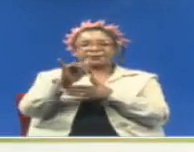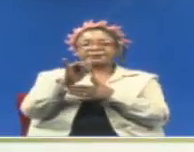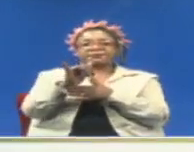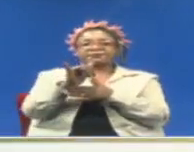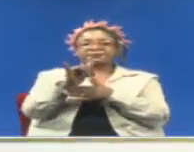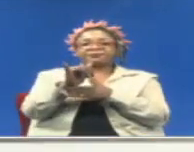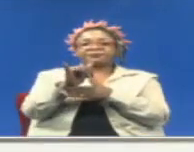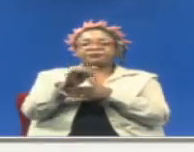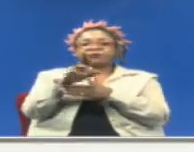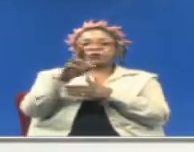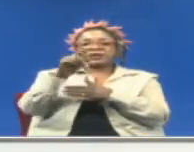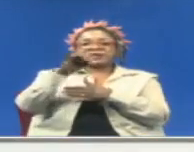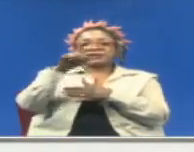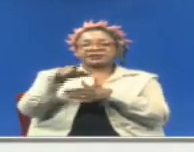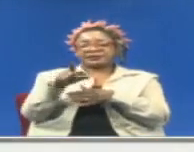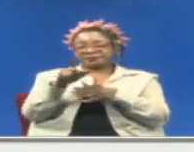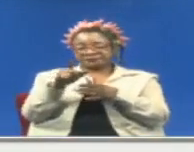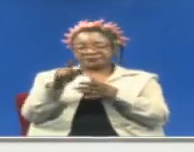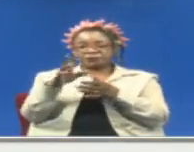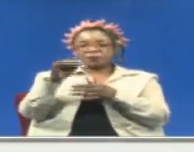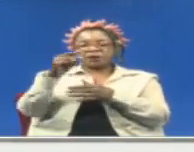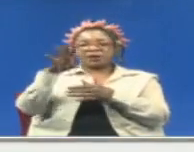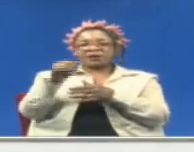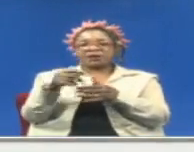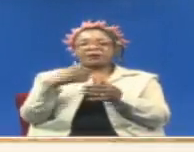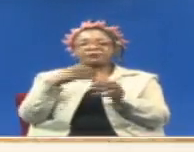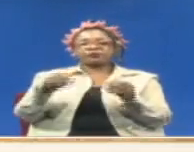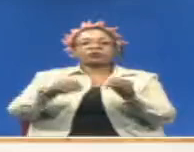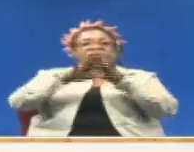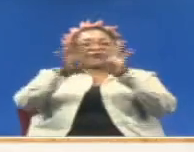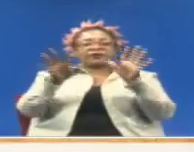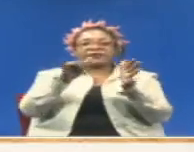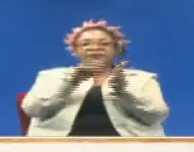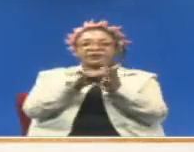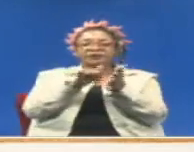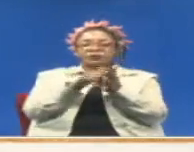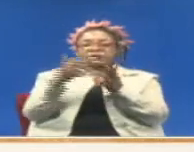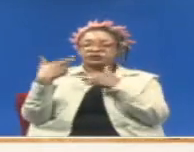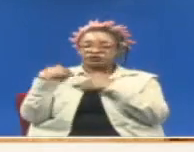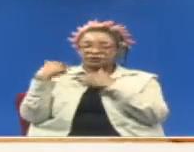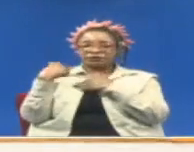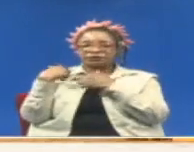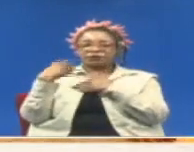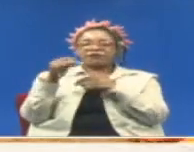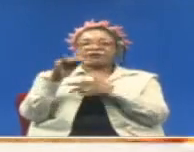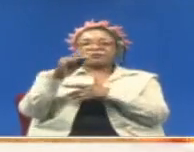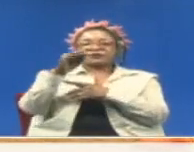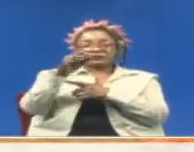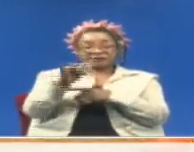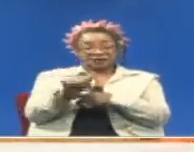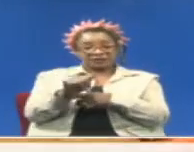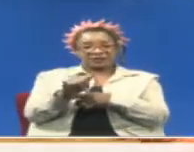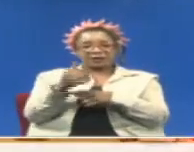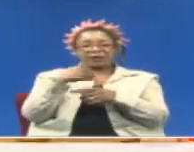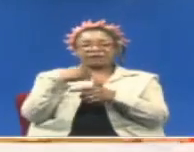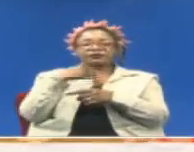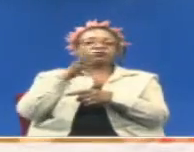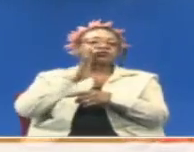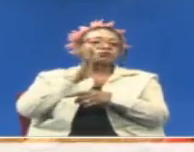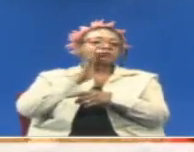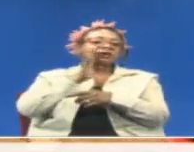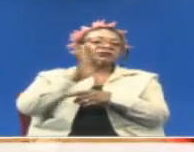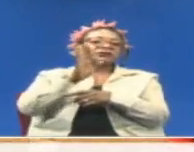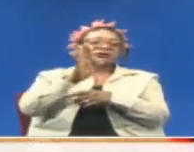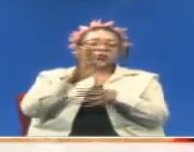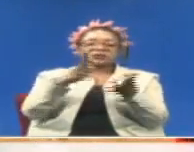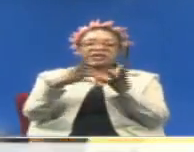Ulinzi Stars head coach Bernard Mualala sought to clarify that he was still in charge of the military side, dispelling rumors that he was leaving